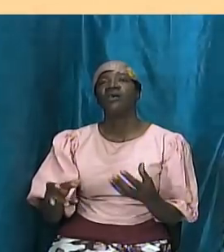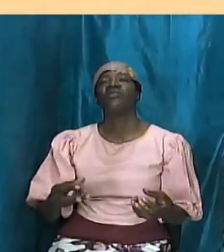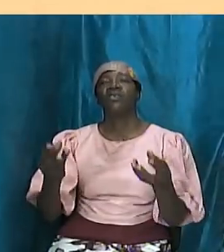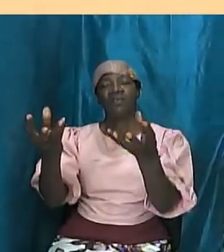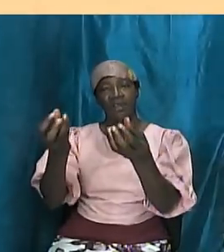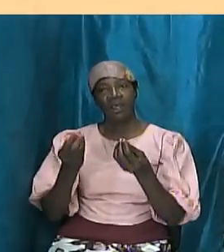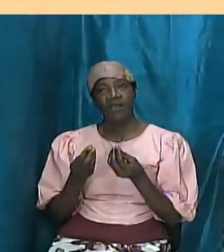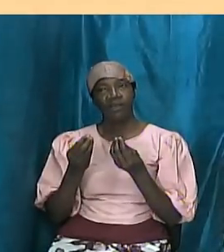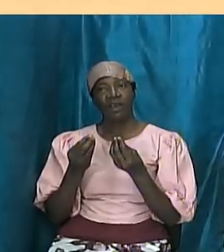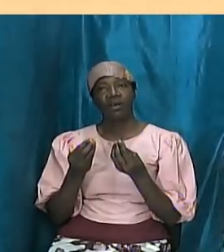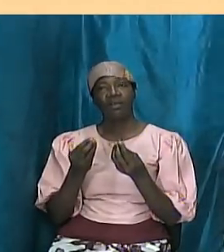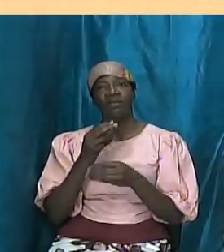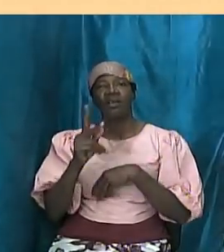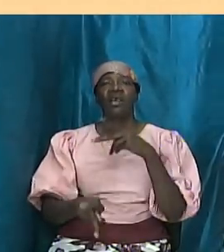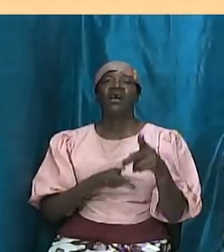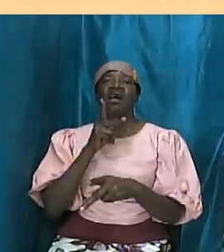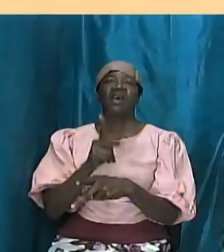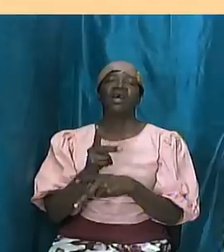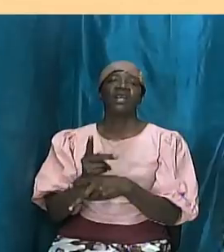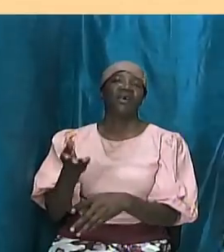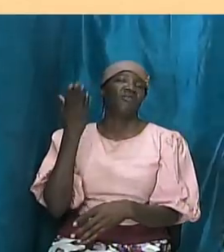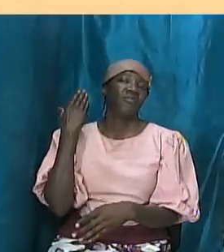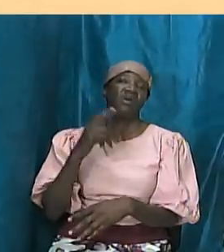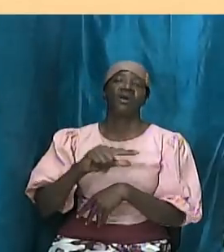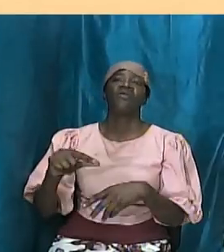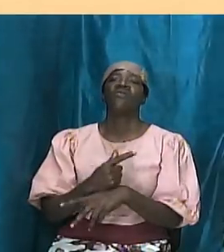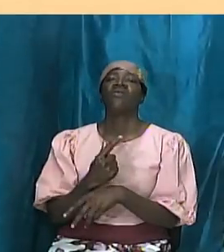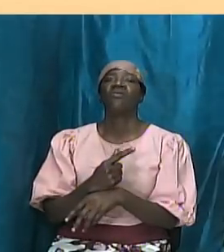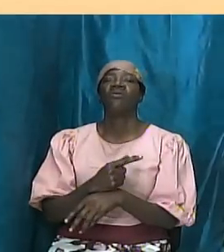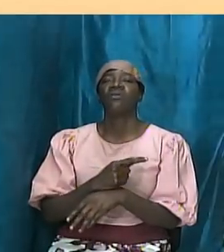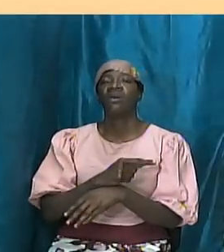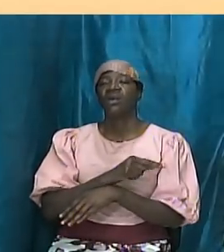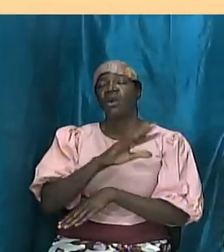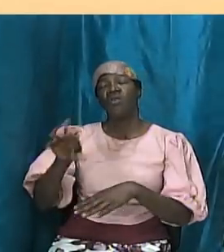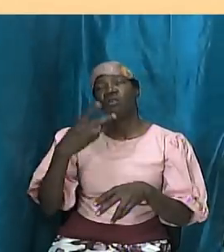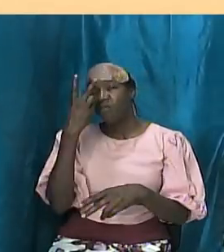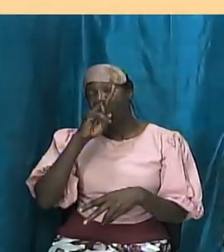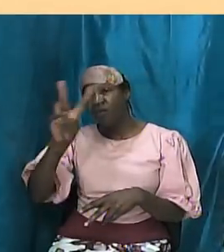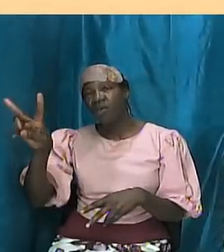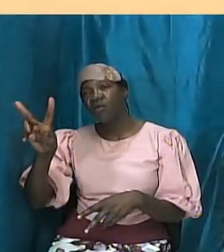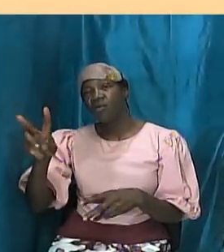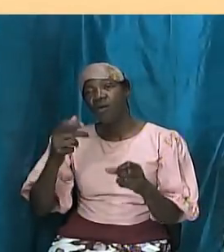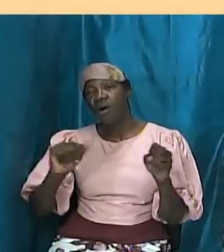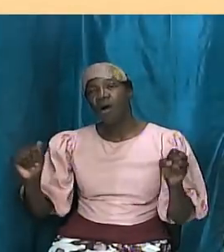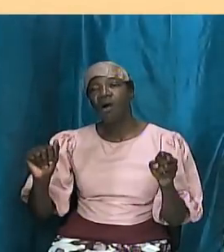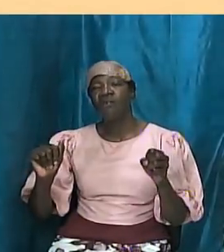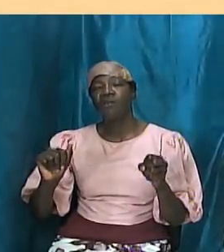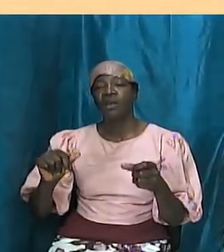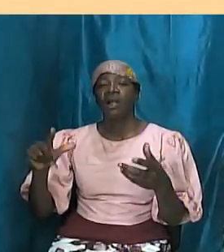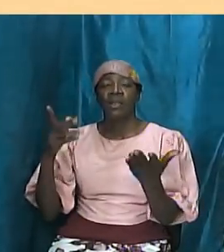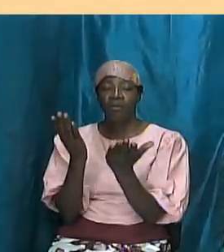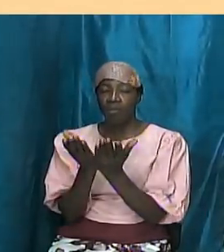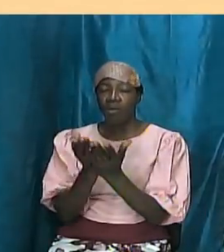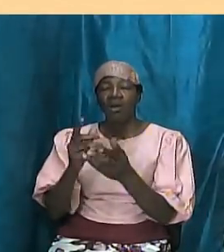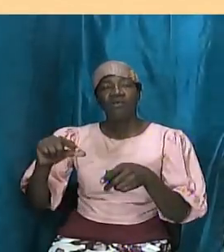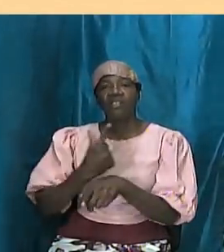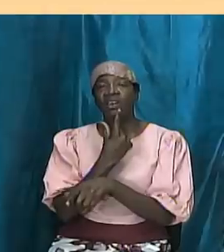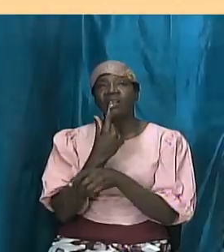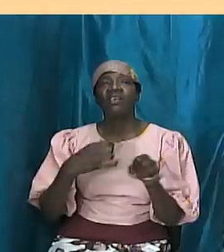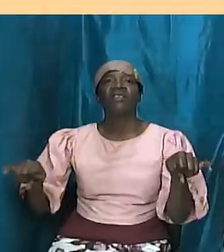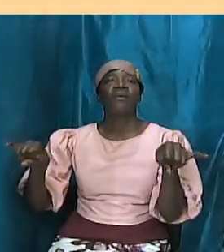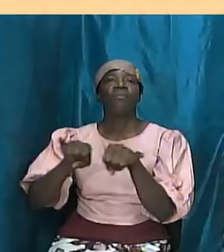us a kind of background and overview of the book of Genesis. And it is